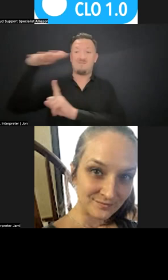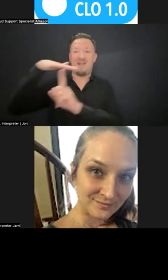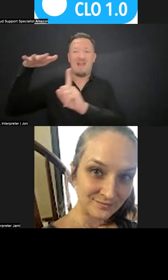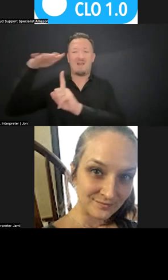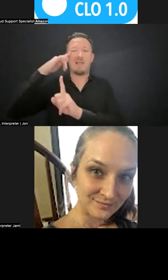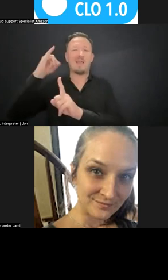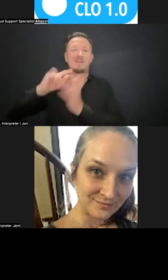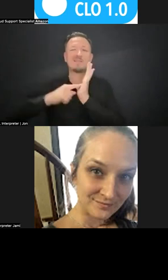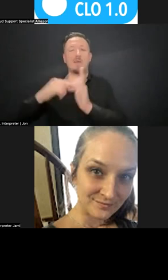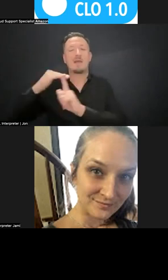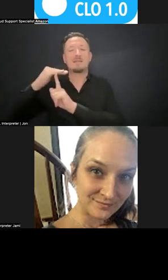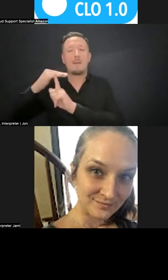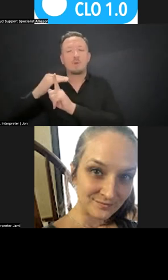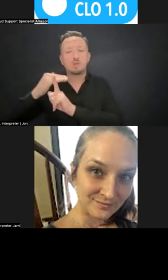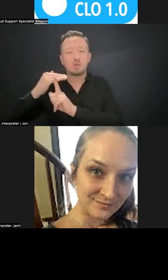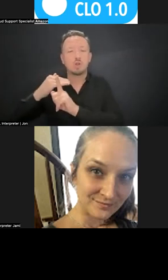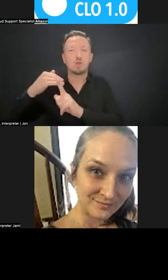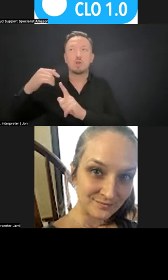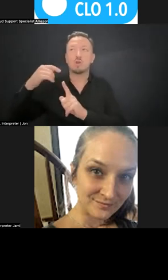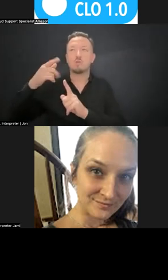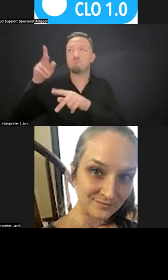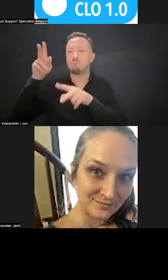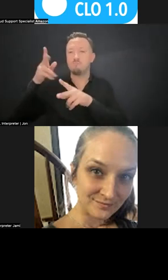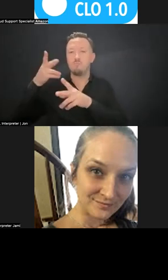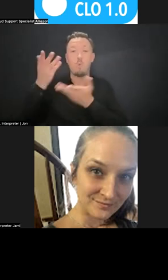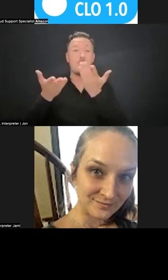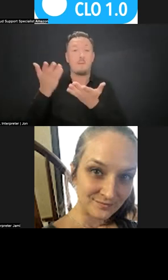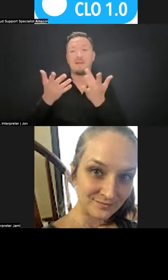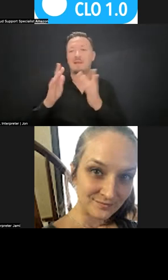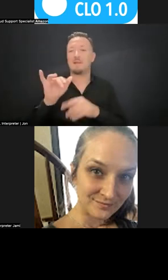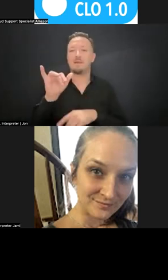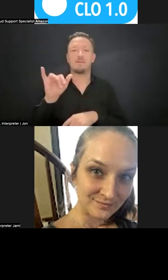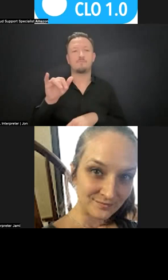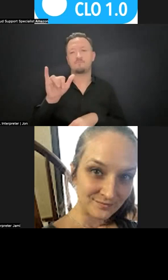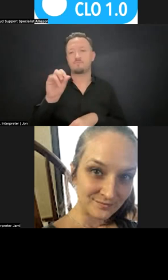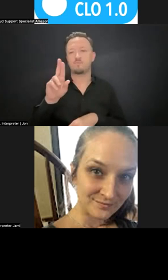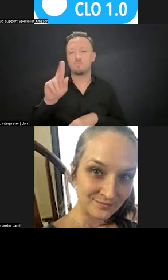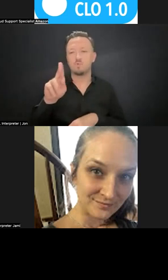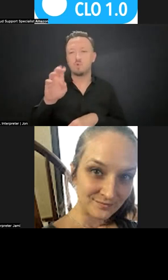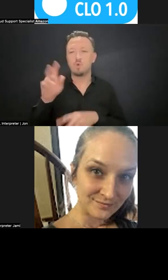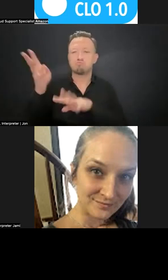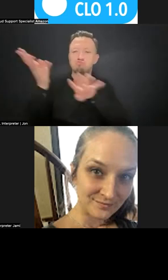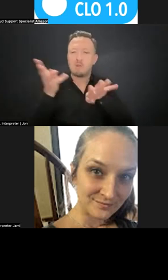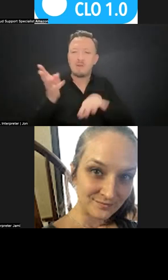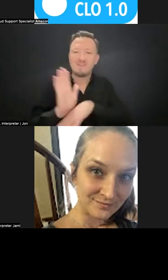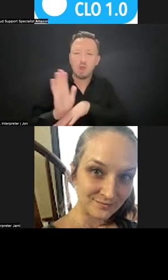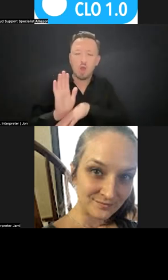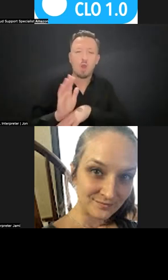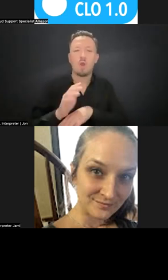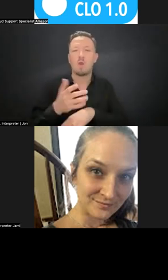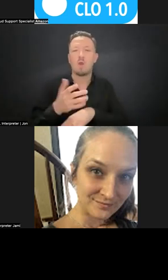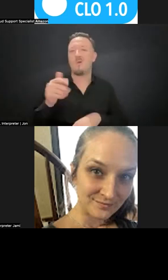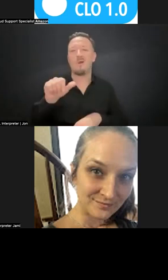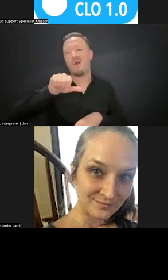and others. You might be streaming things on YouTube or some other